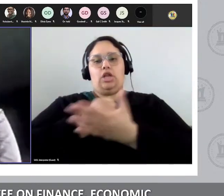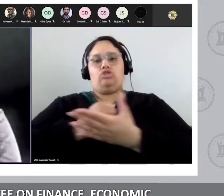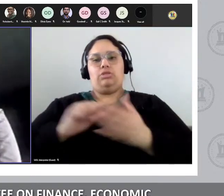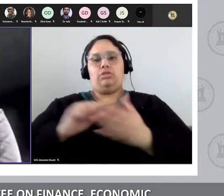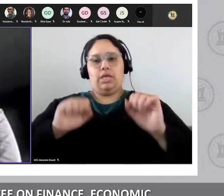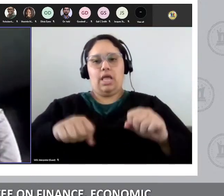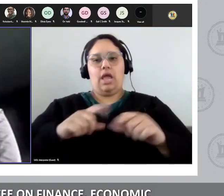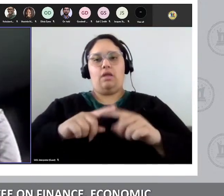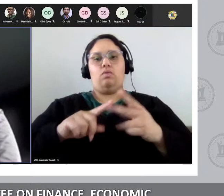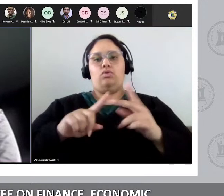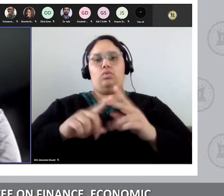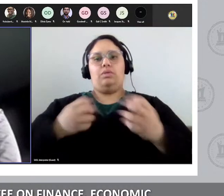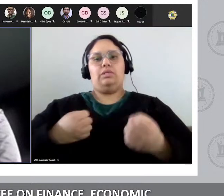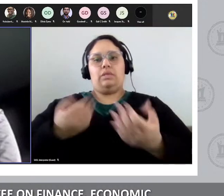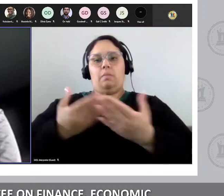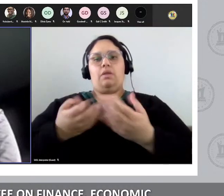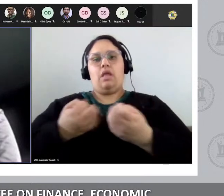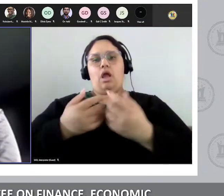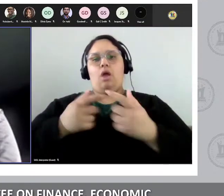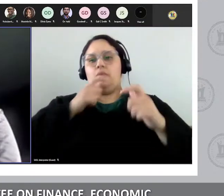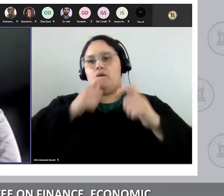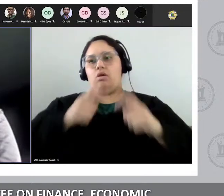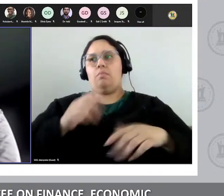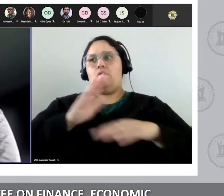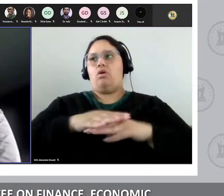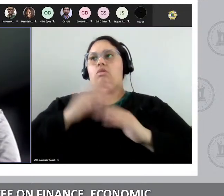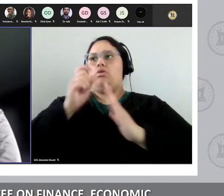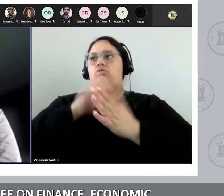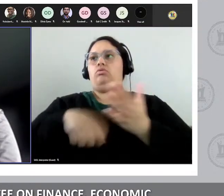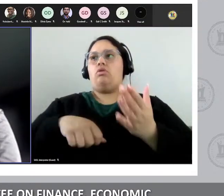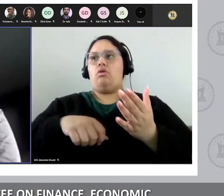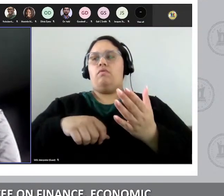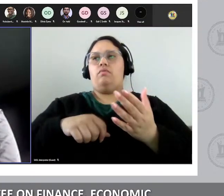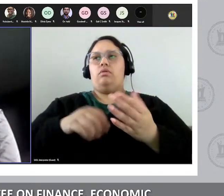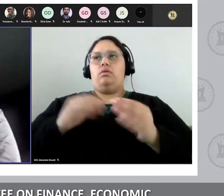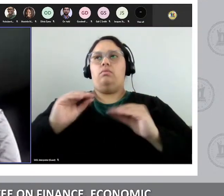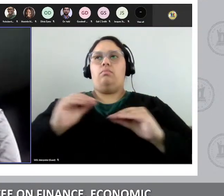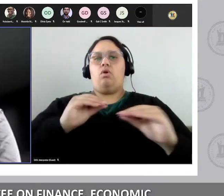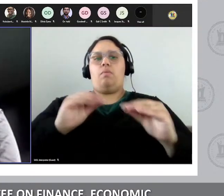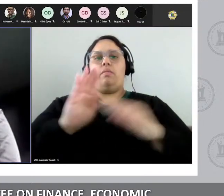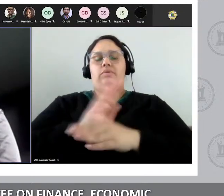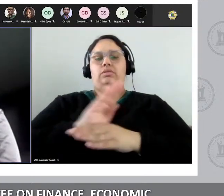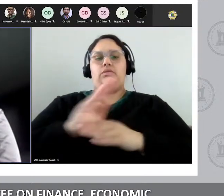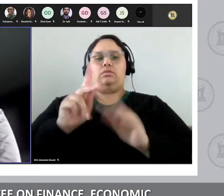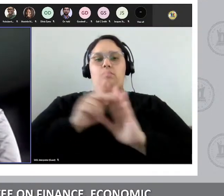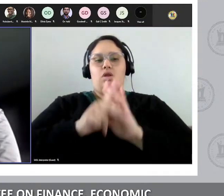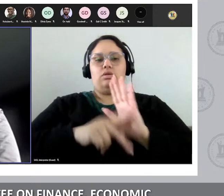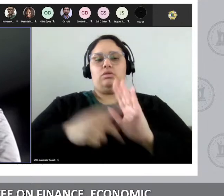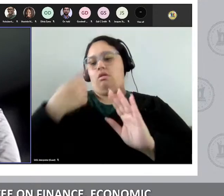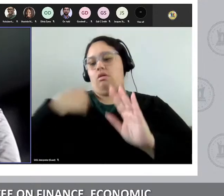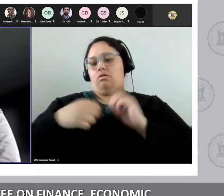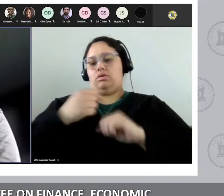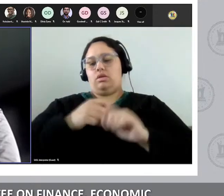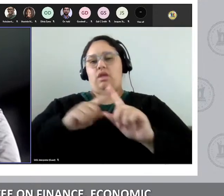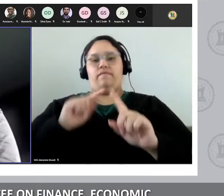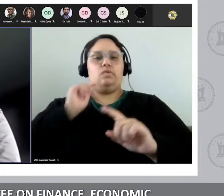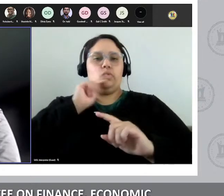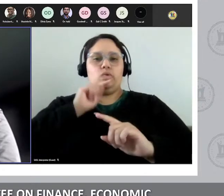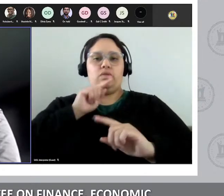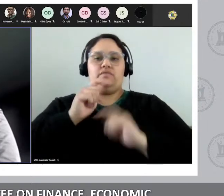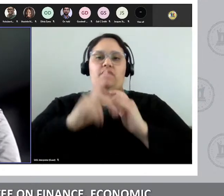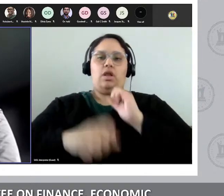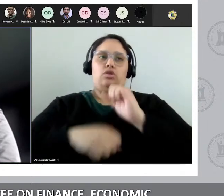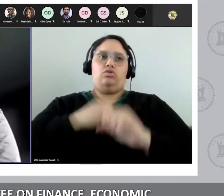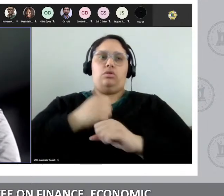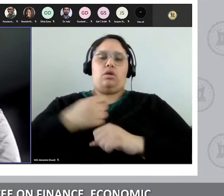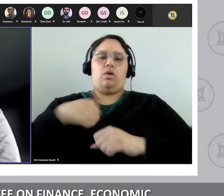also submitted a number of commentary on the draft mobile business policy that was last year, and in this first quarter of this financial